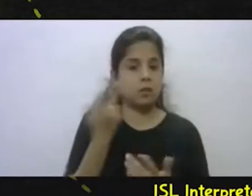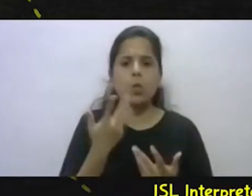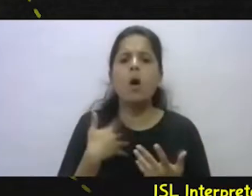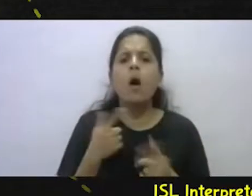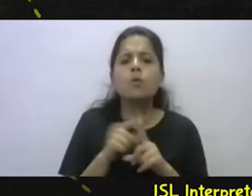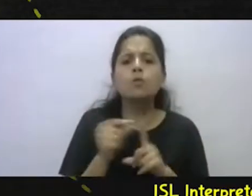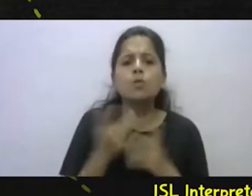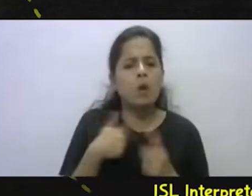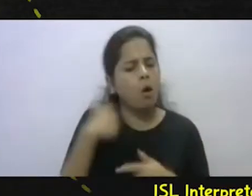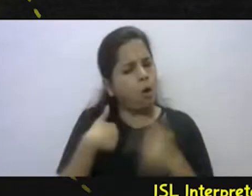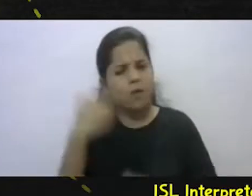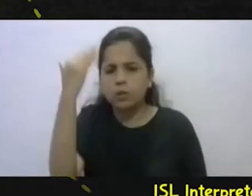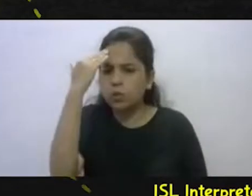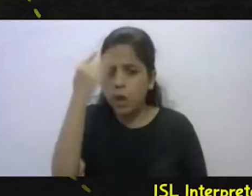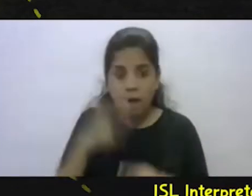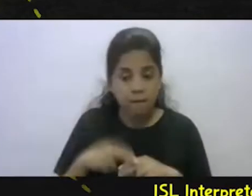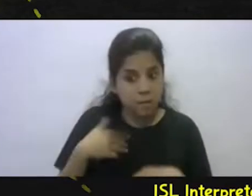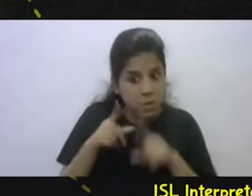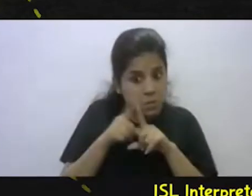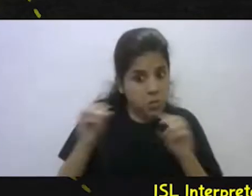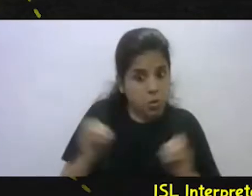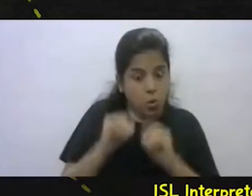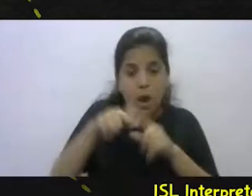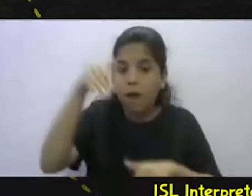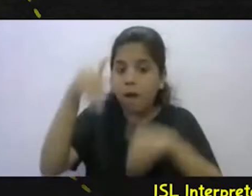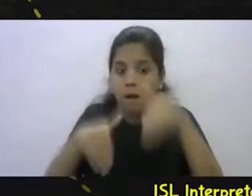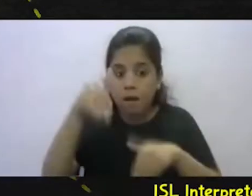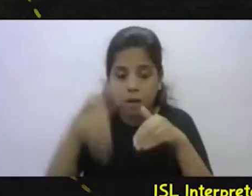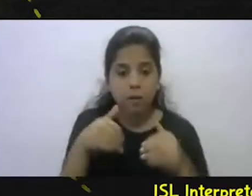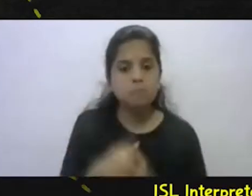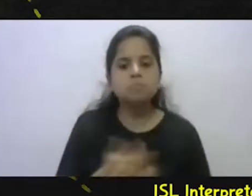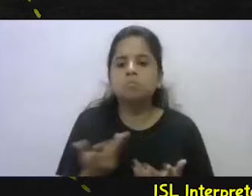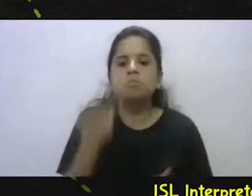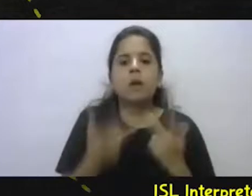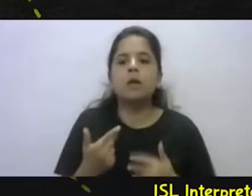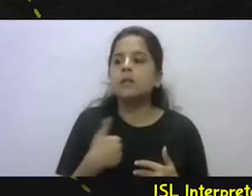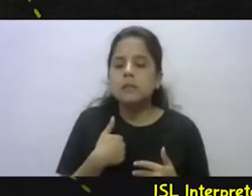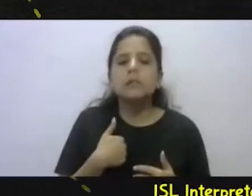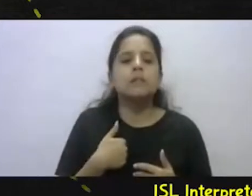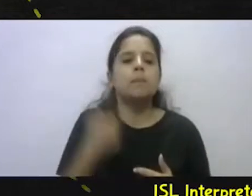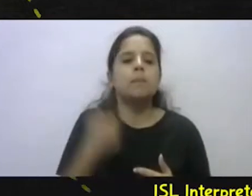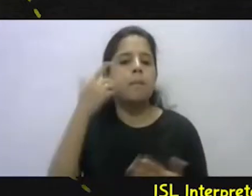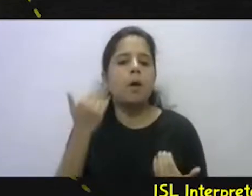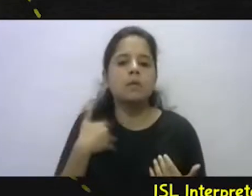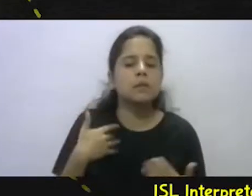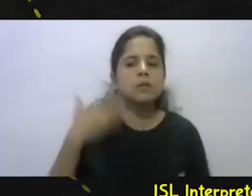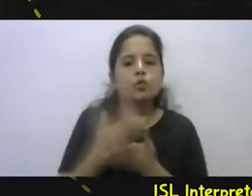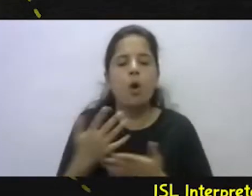but I always knew that if I wasn't doing anything for that election, I would be beating myself up about it and not stopping watching